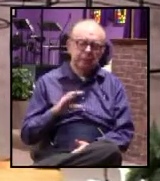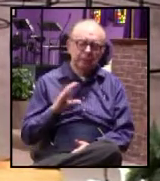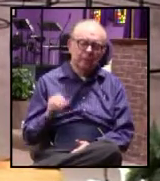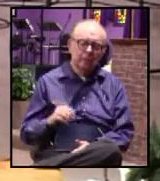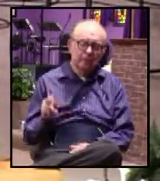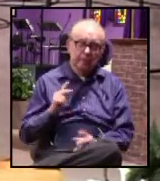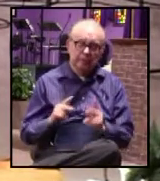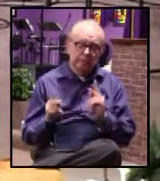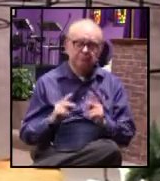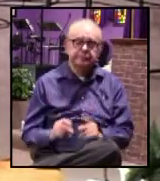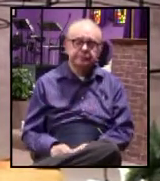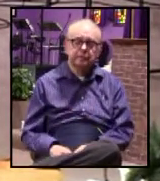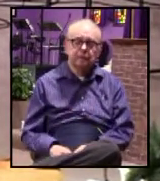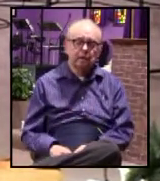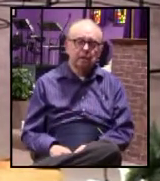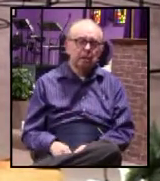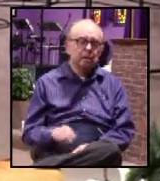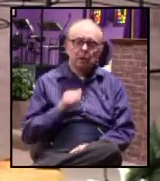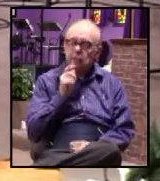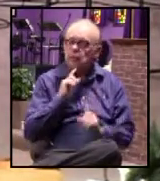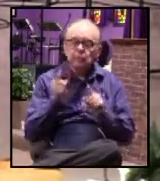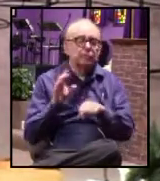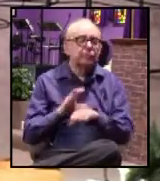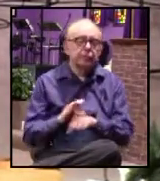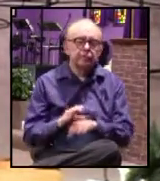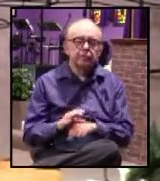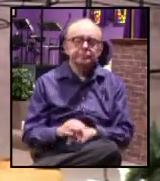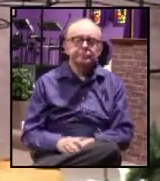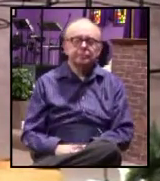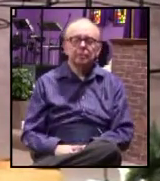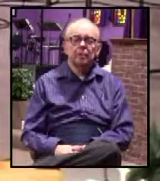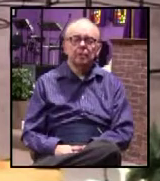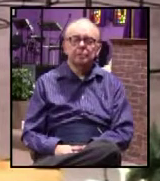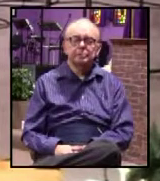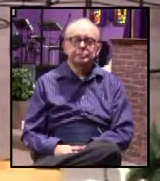80% of the people do not go to church.